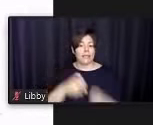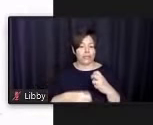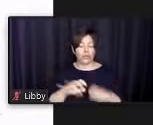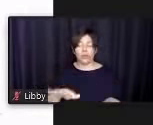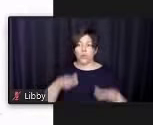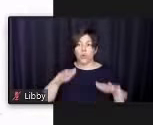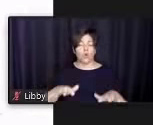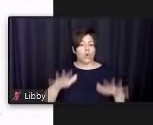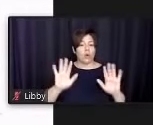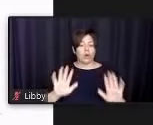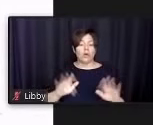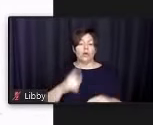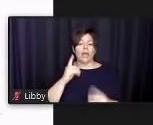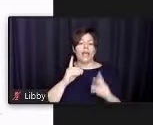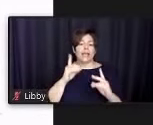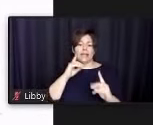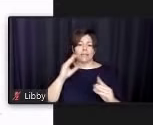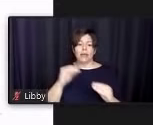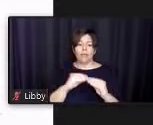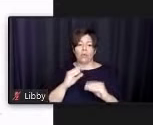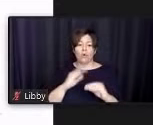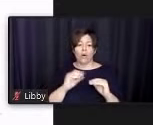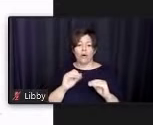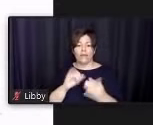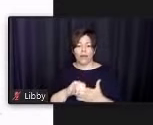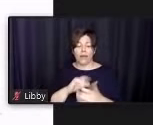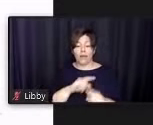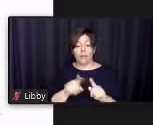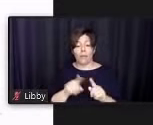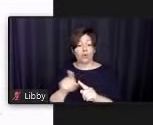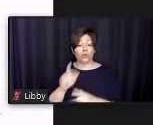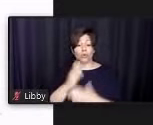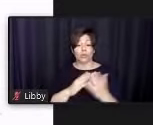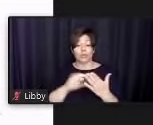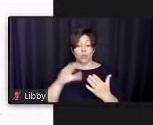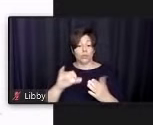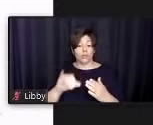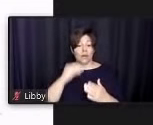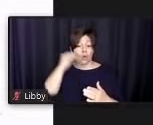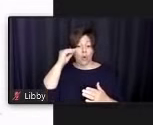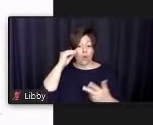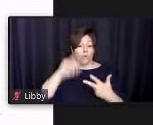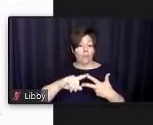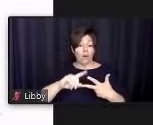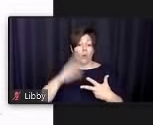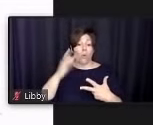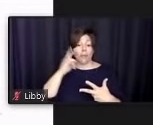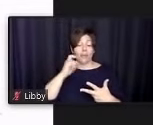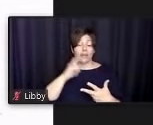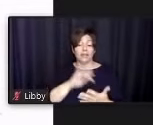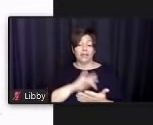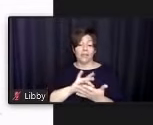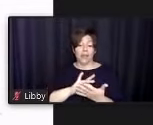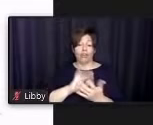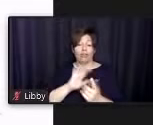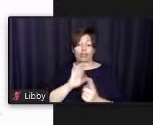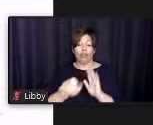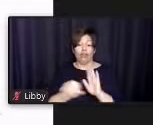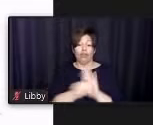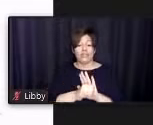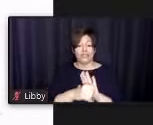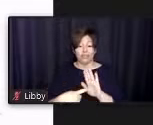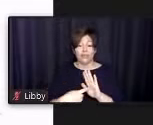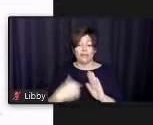more requests than usual. But second, students may need to stay home due to a medical condition. You're gonna see this. You're gonna see it as a part of